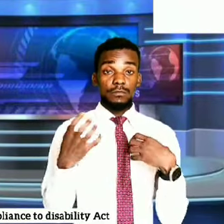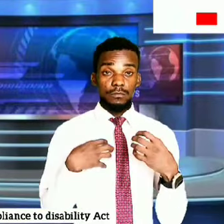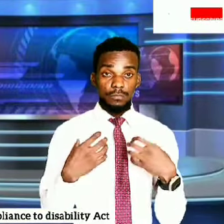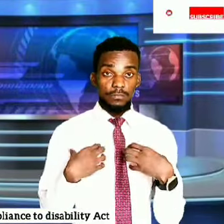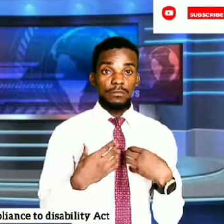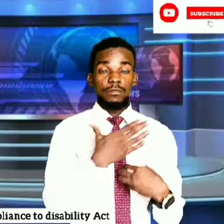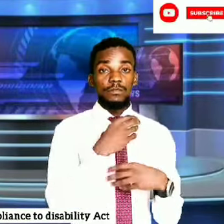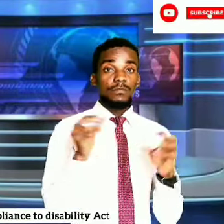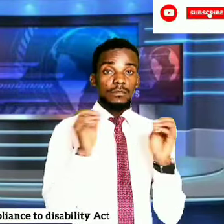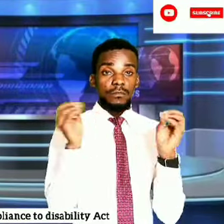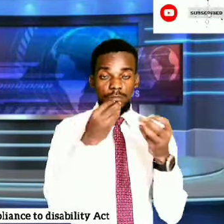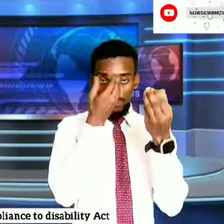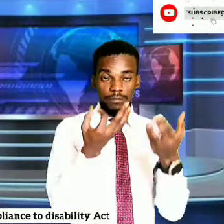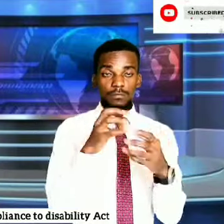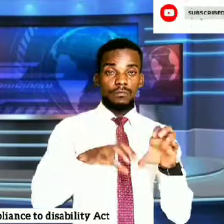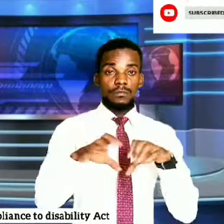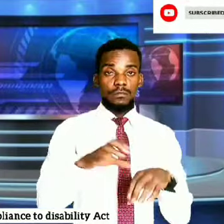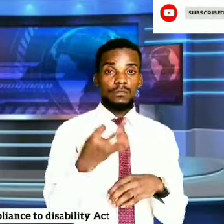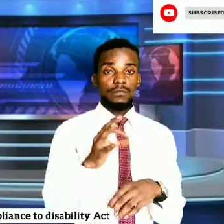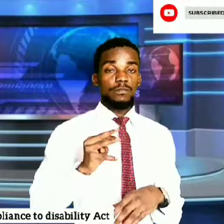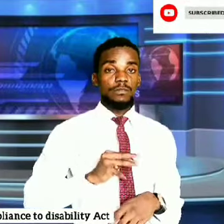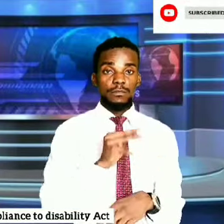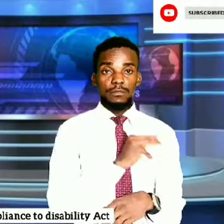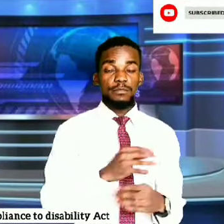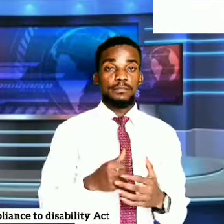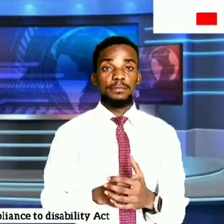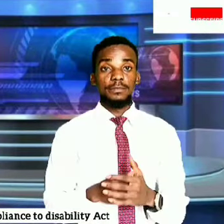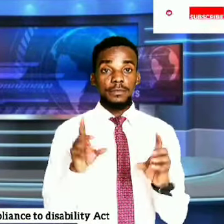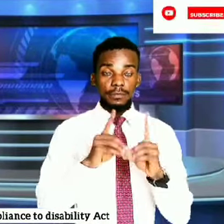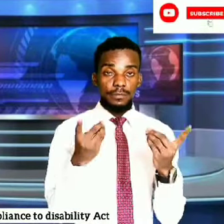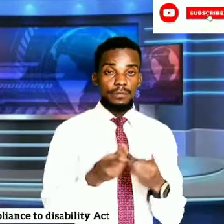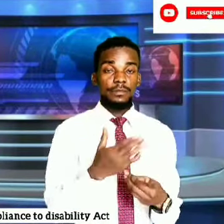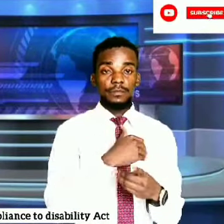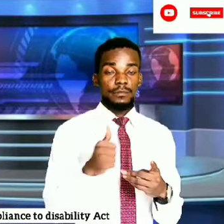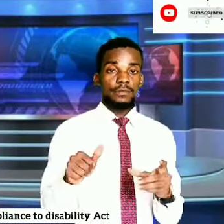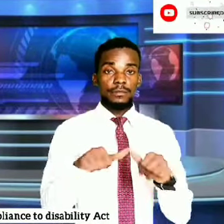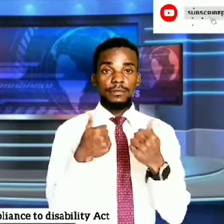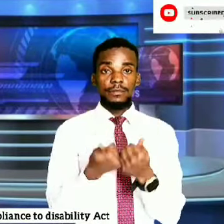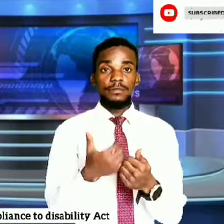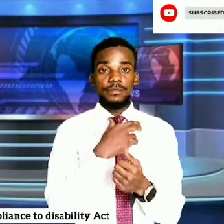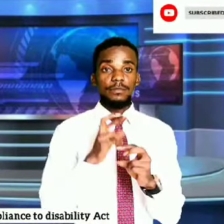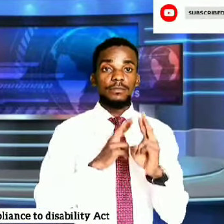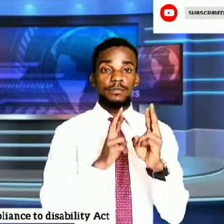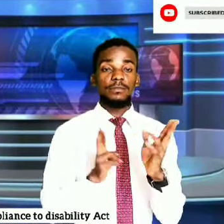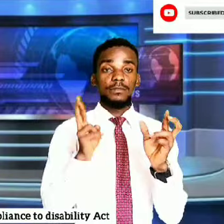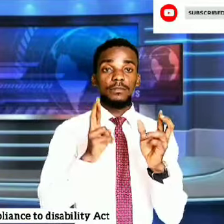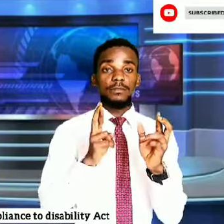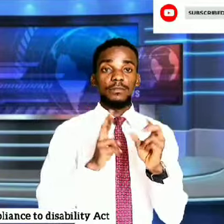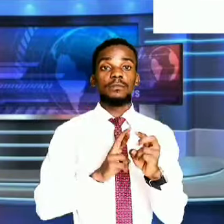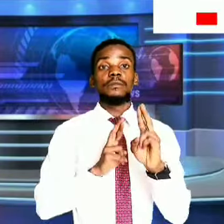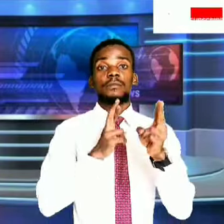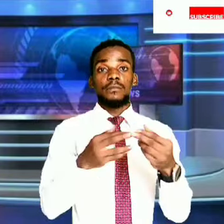-compliance to the Act of Ministries, Departments and Agencies and report back on other